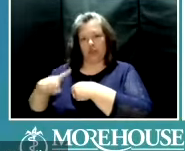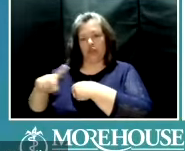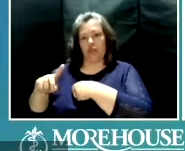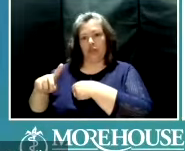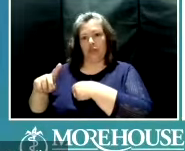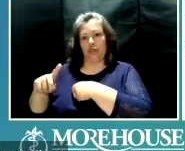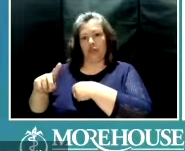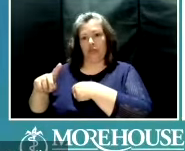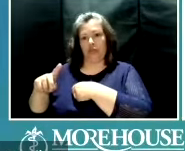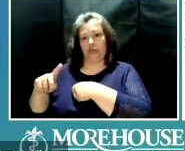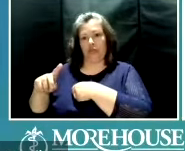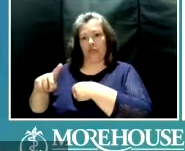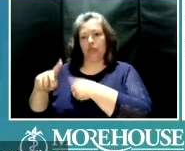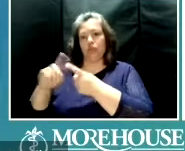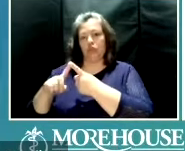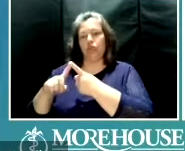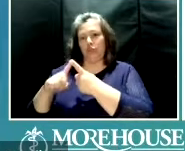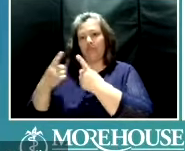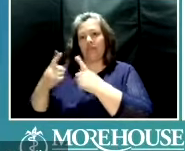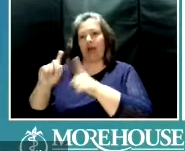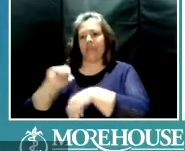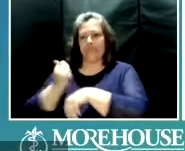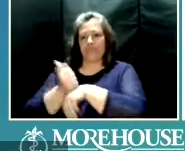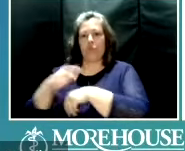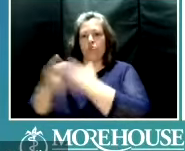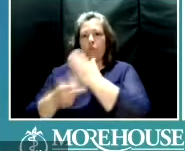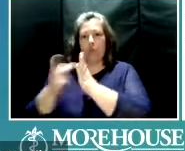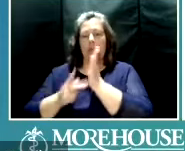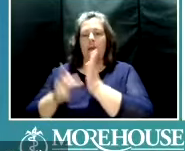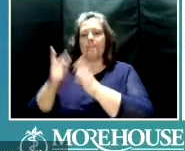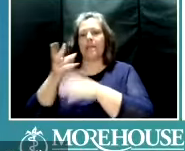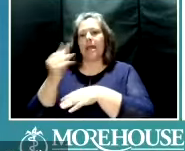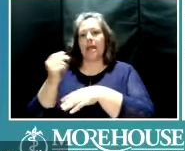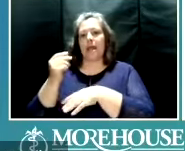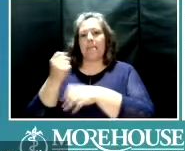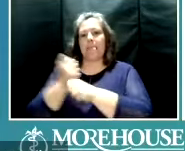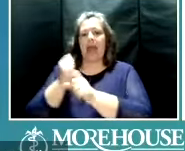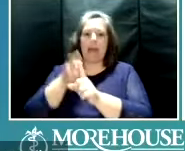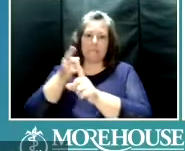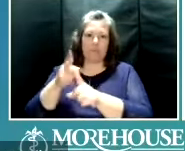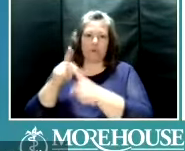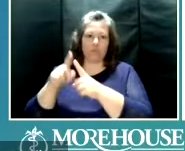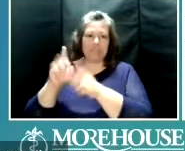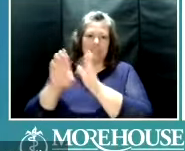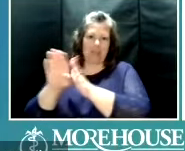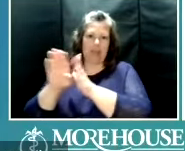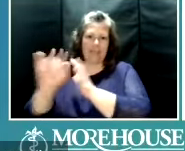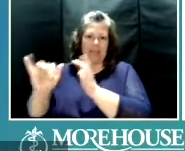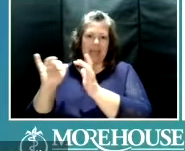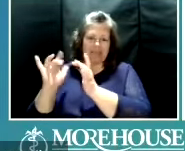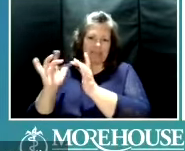to actualize these programs and to make it a point to develop a network